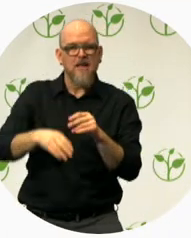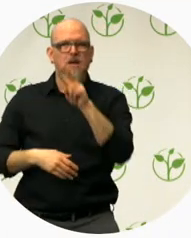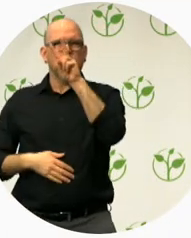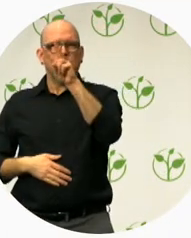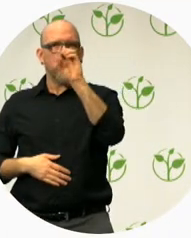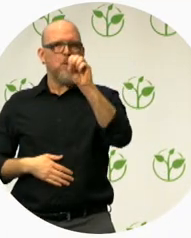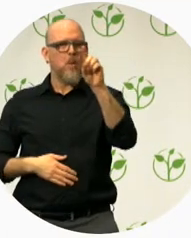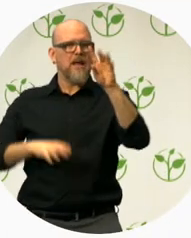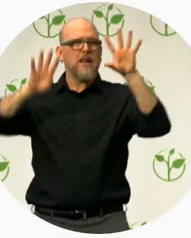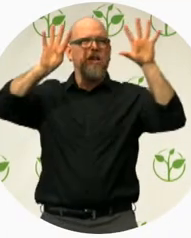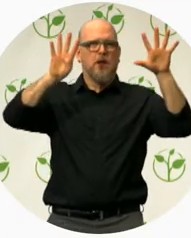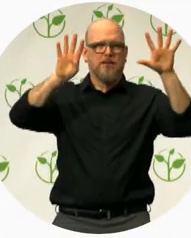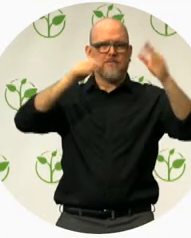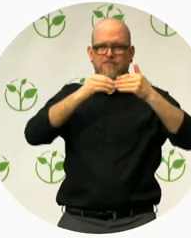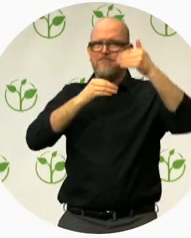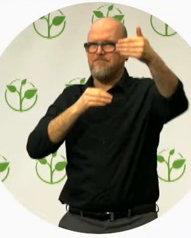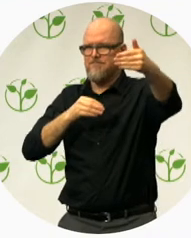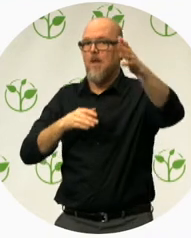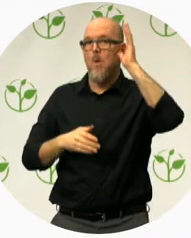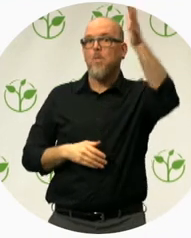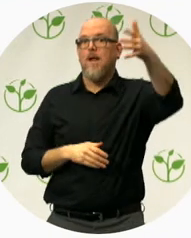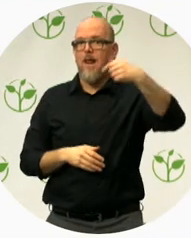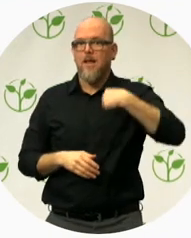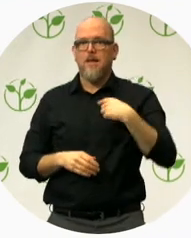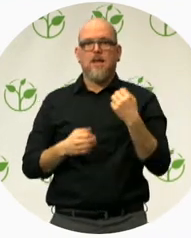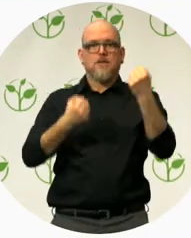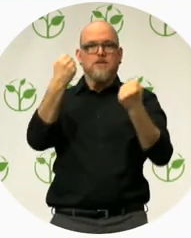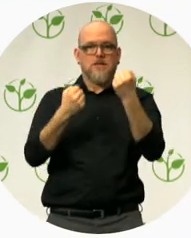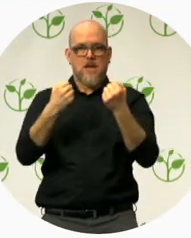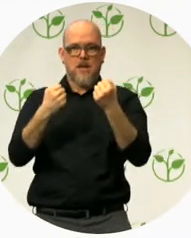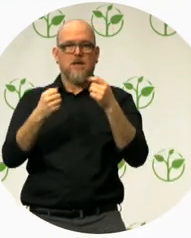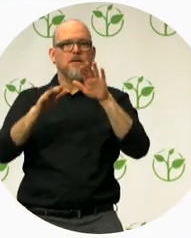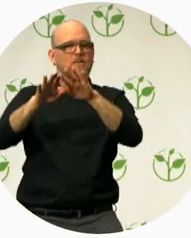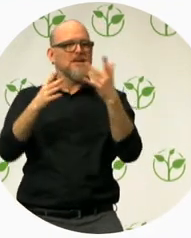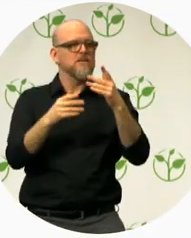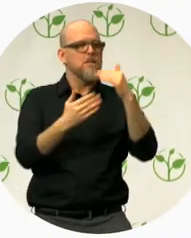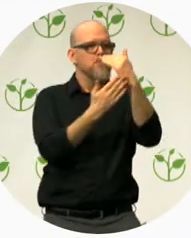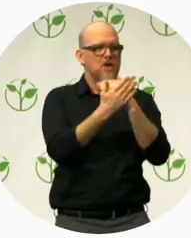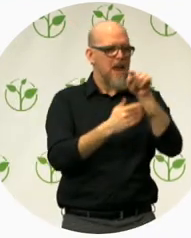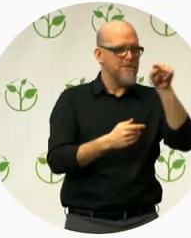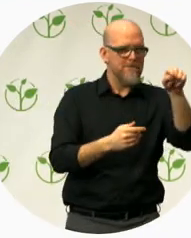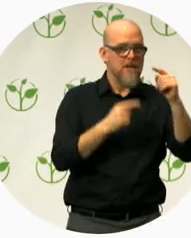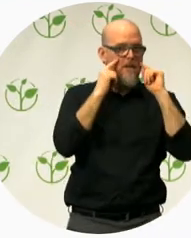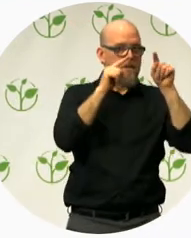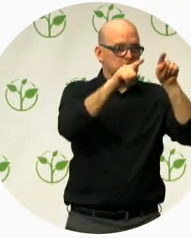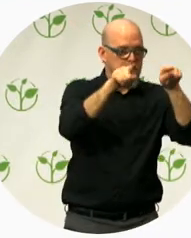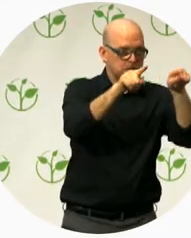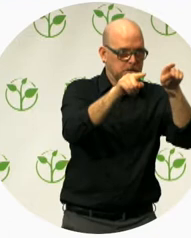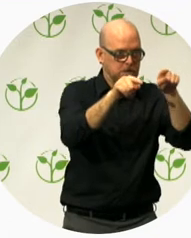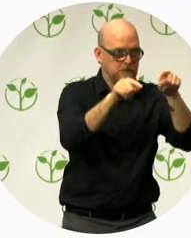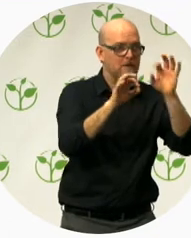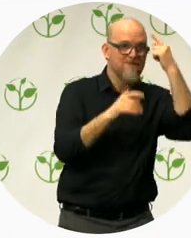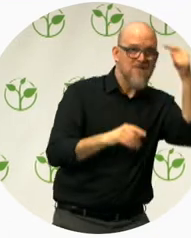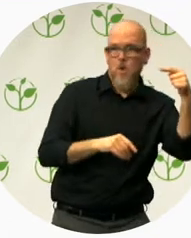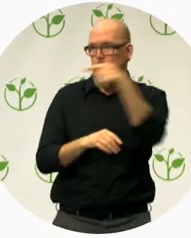thinking AI software that will drive their actual software for their cars. I'm just curious if you had followed